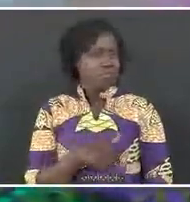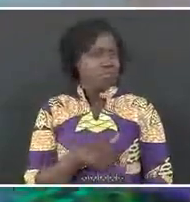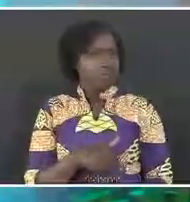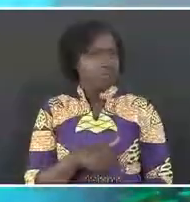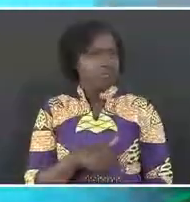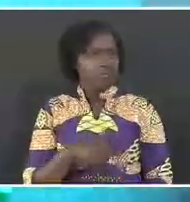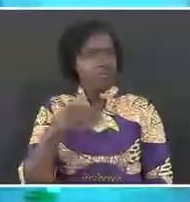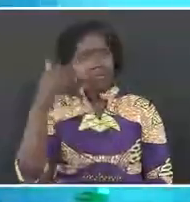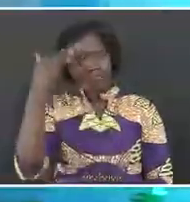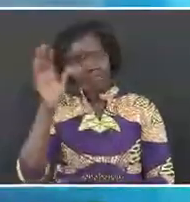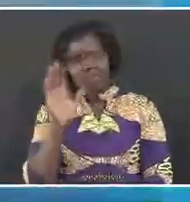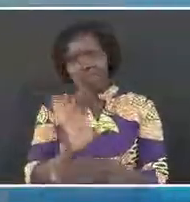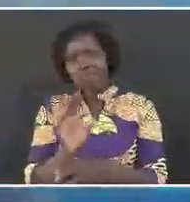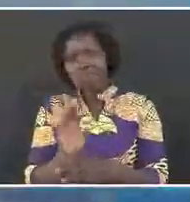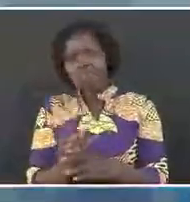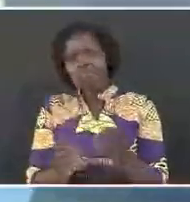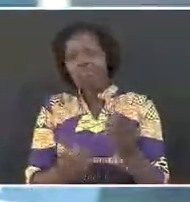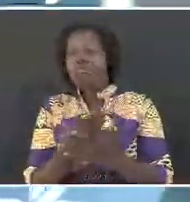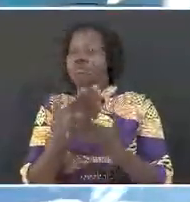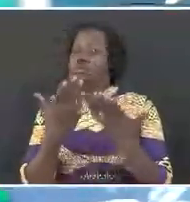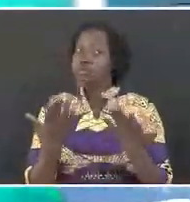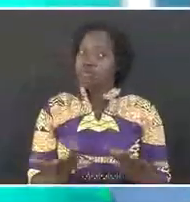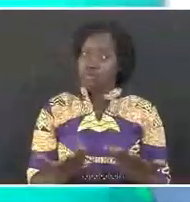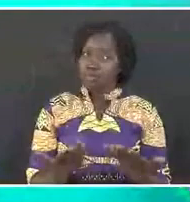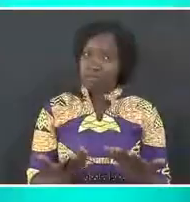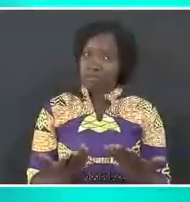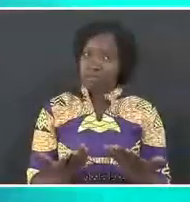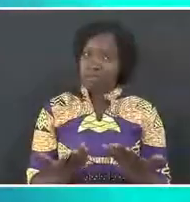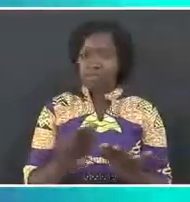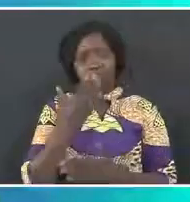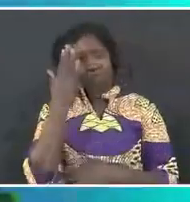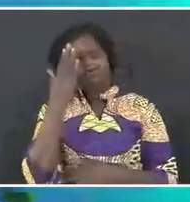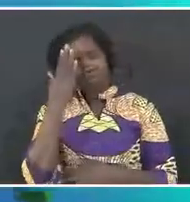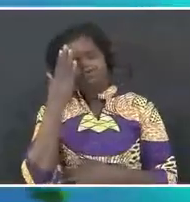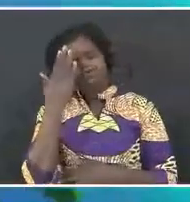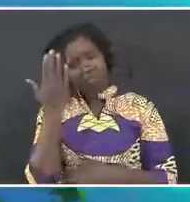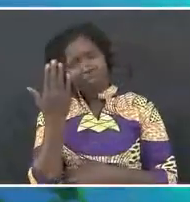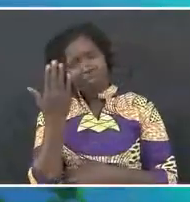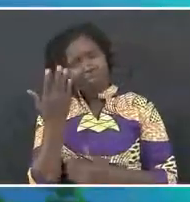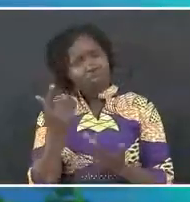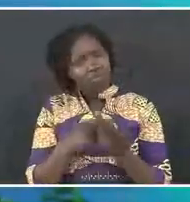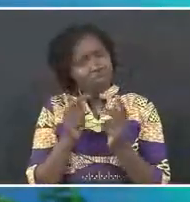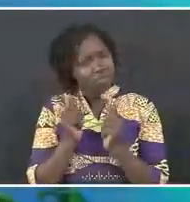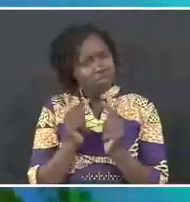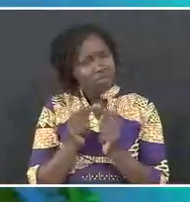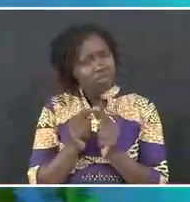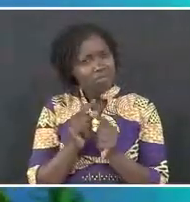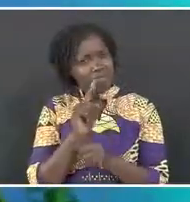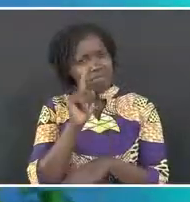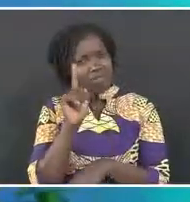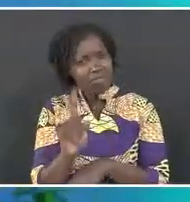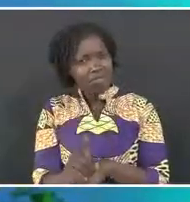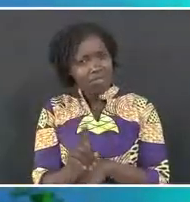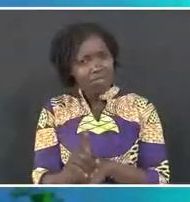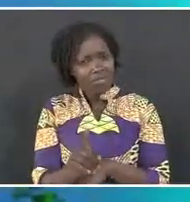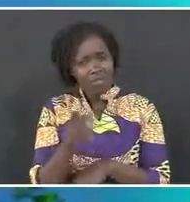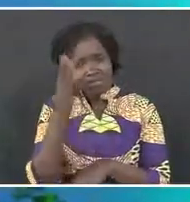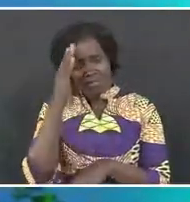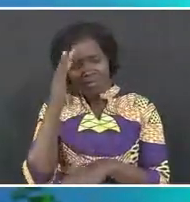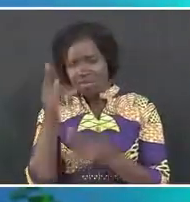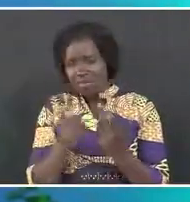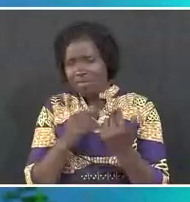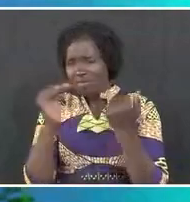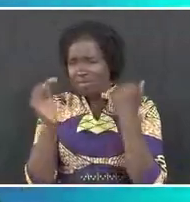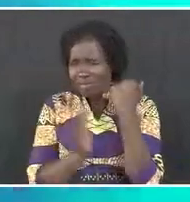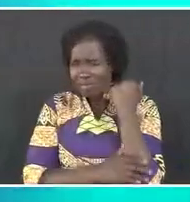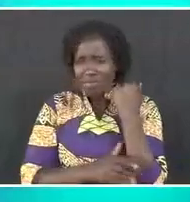Hata hamjui kanisa inaendeleaje. You know, do you know how much it pains? Do you know how bad